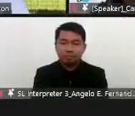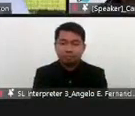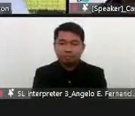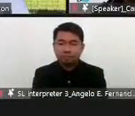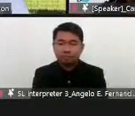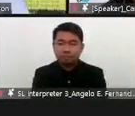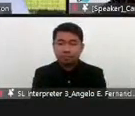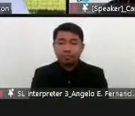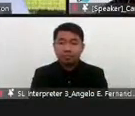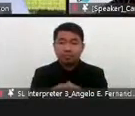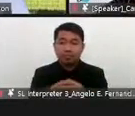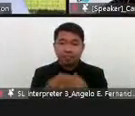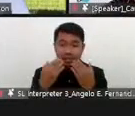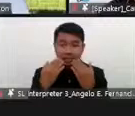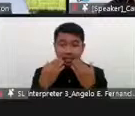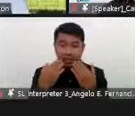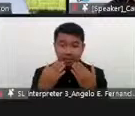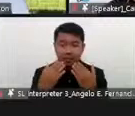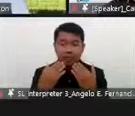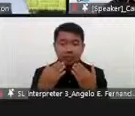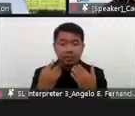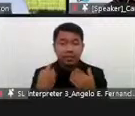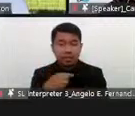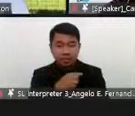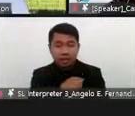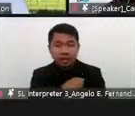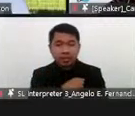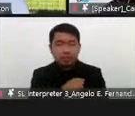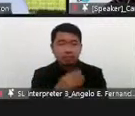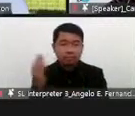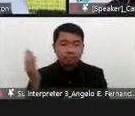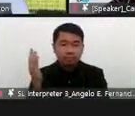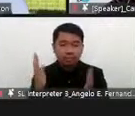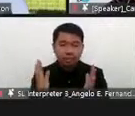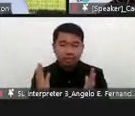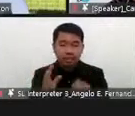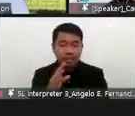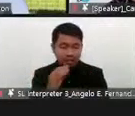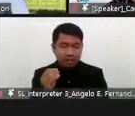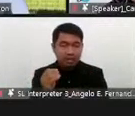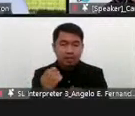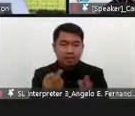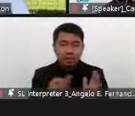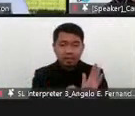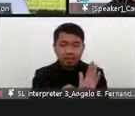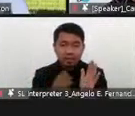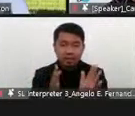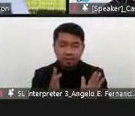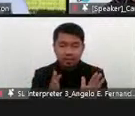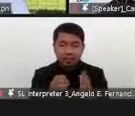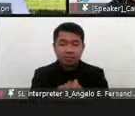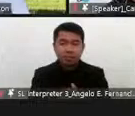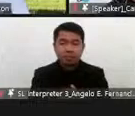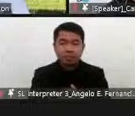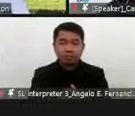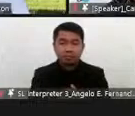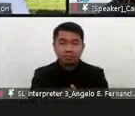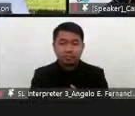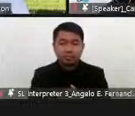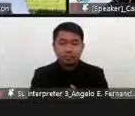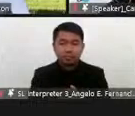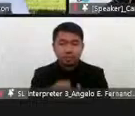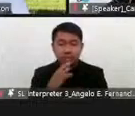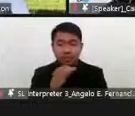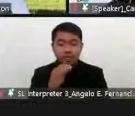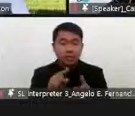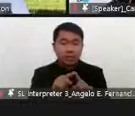So thank you. Thank you to our dear speakers and speakers and to our participants